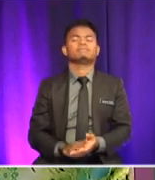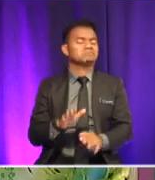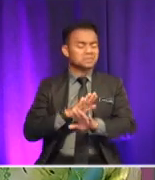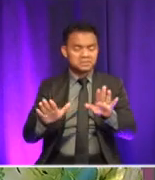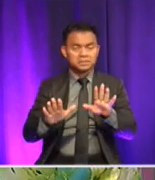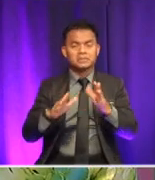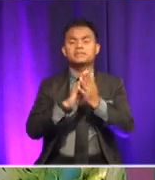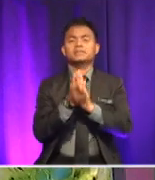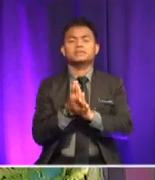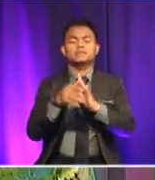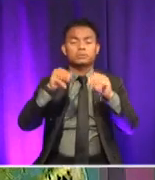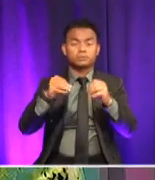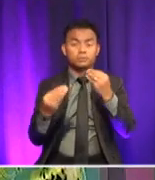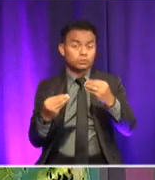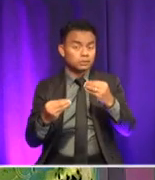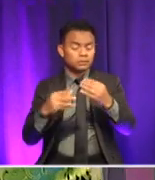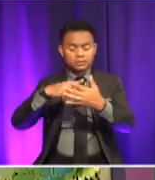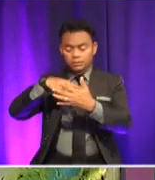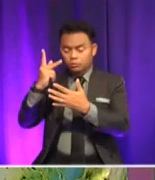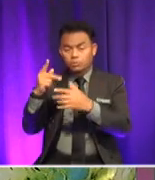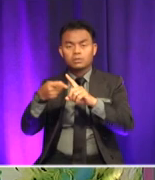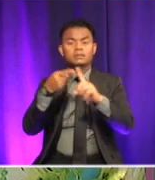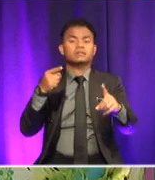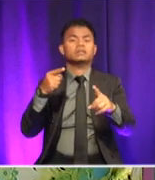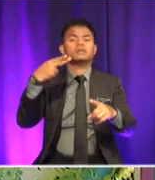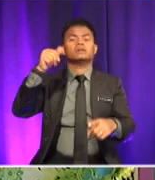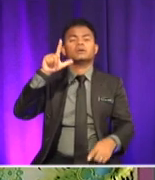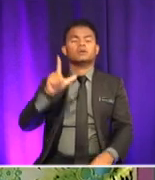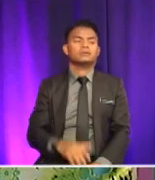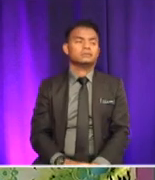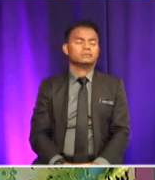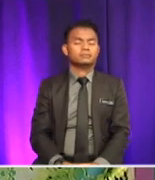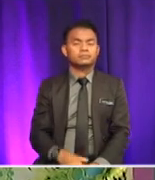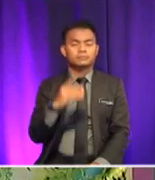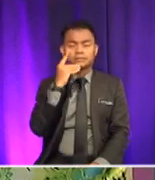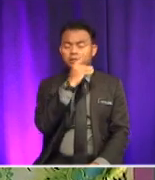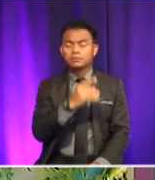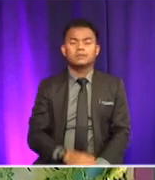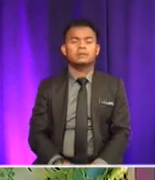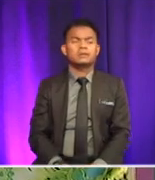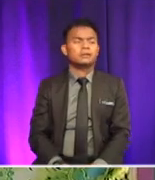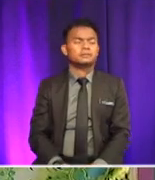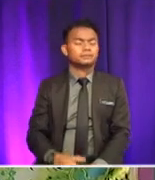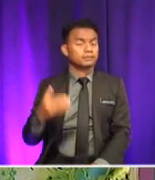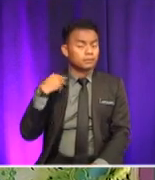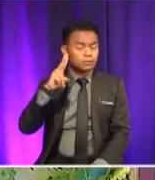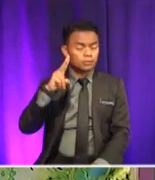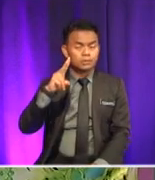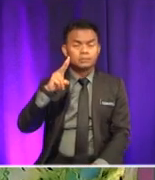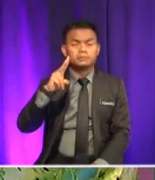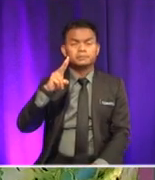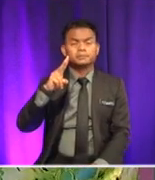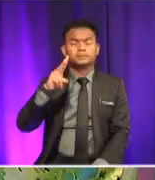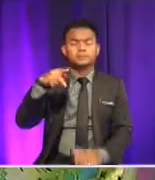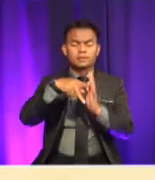bounds. So first of all, let's look at the question. We're unpacking this. There are two things you need to focus on. The first one is